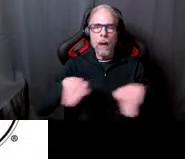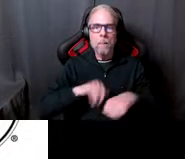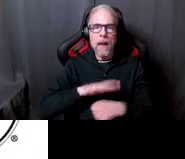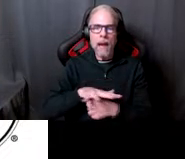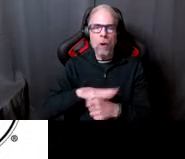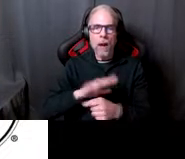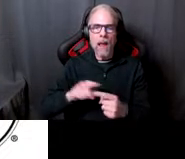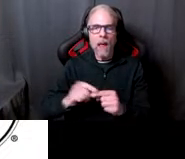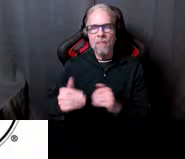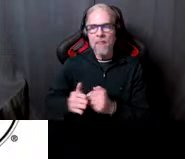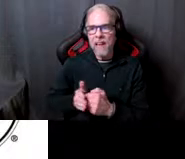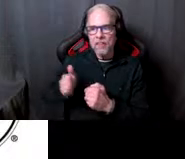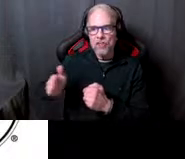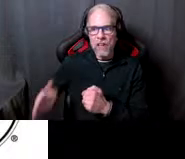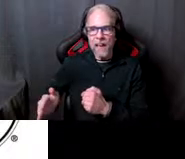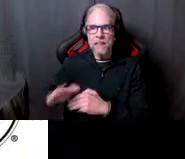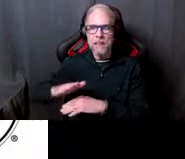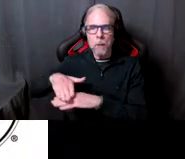beaches.